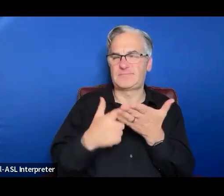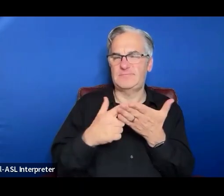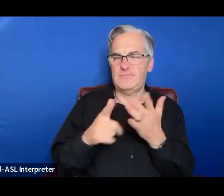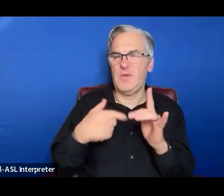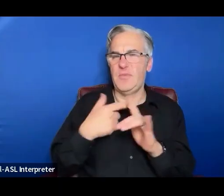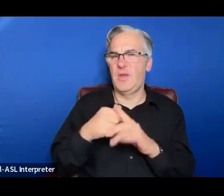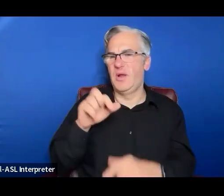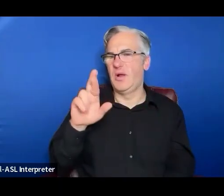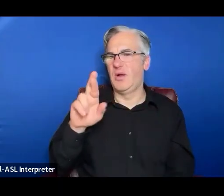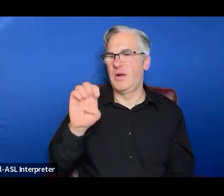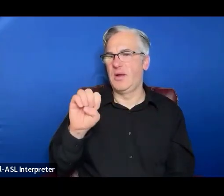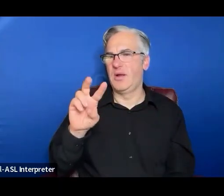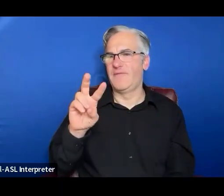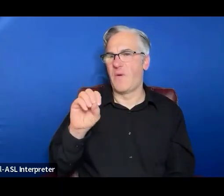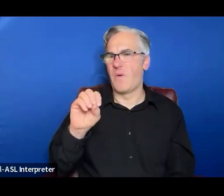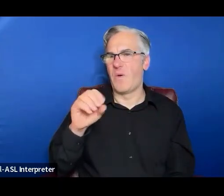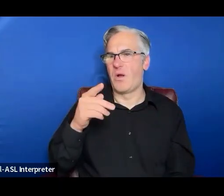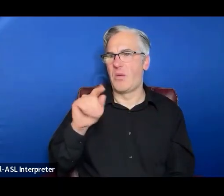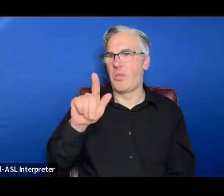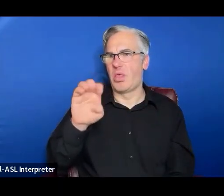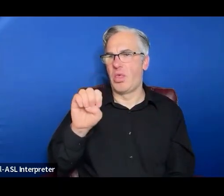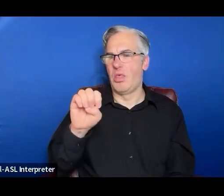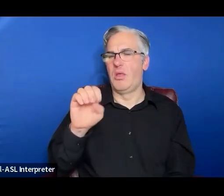revocable trusts, such as living trust.